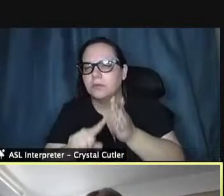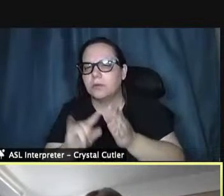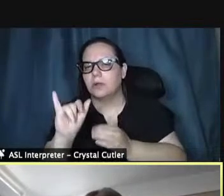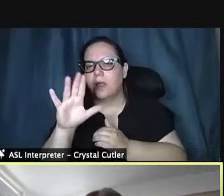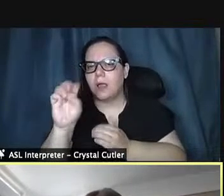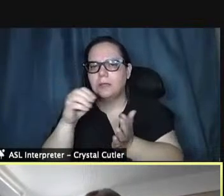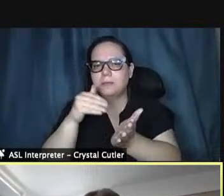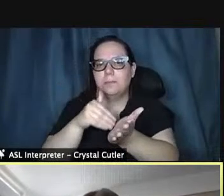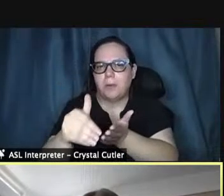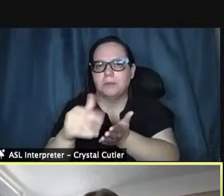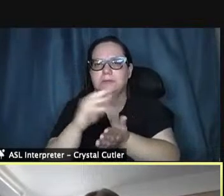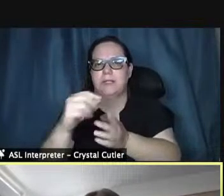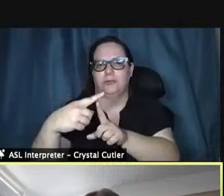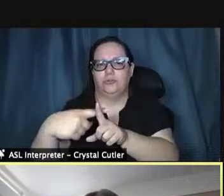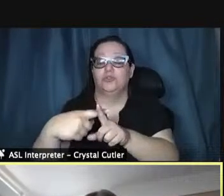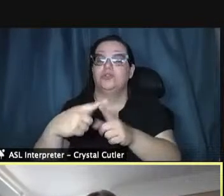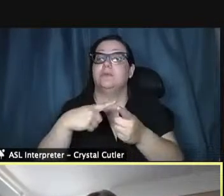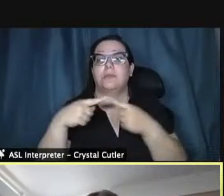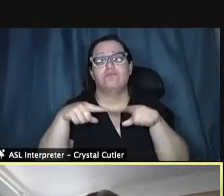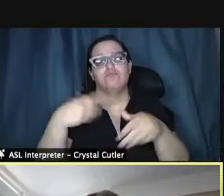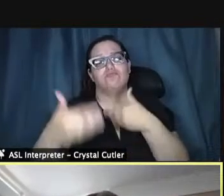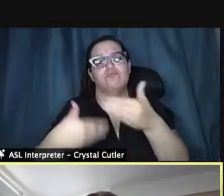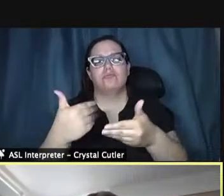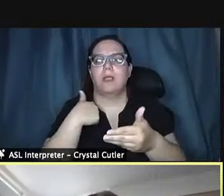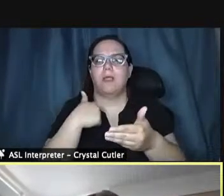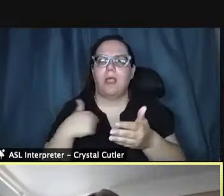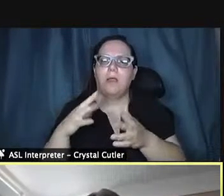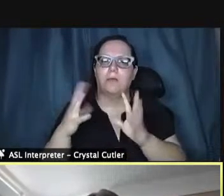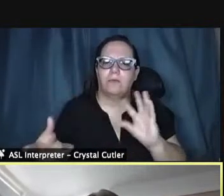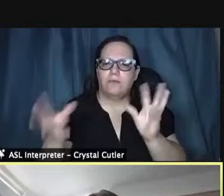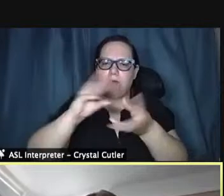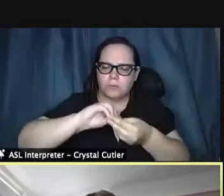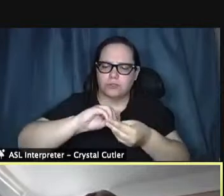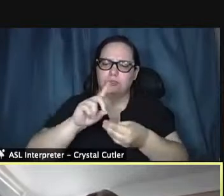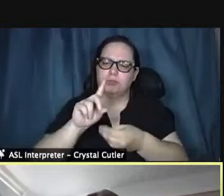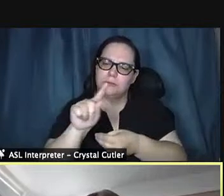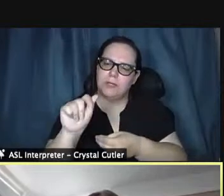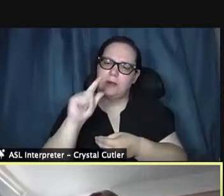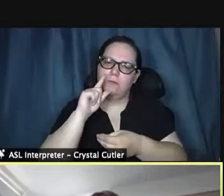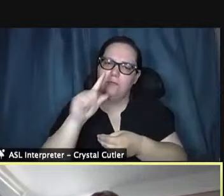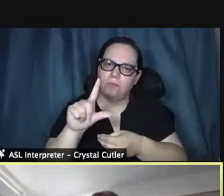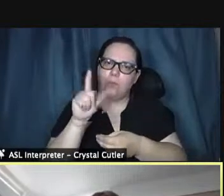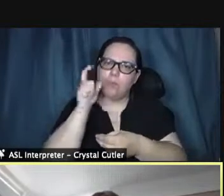some awesome compositional data for those of you interested in lunar crustal evolution.